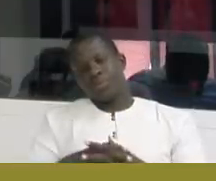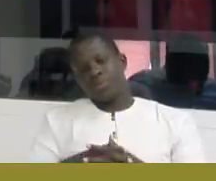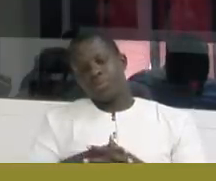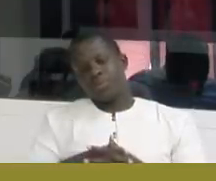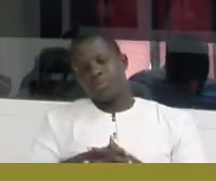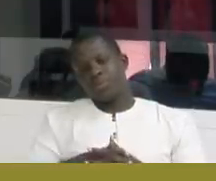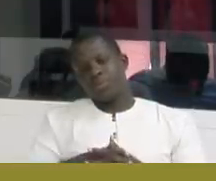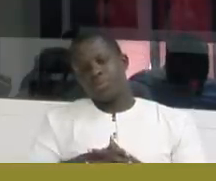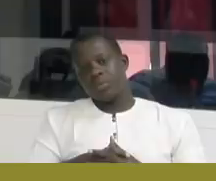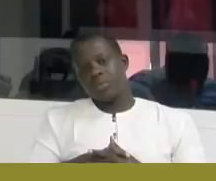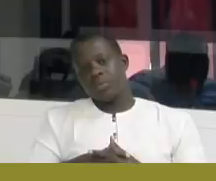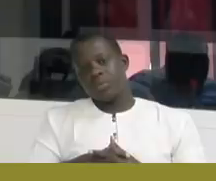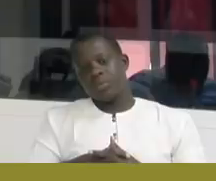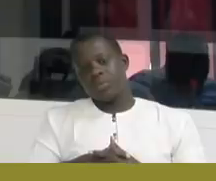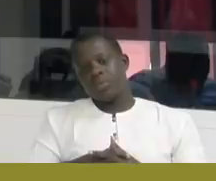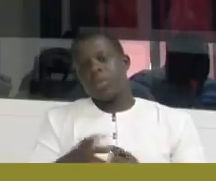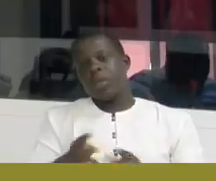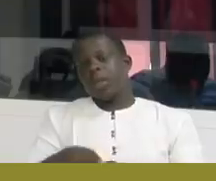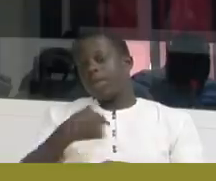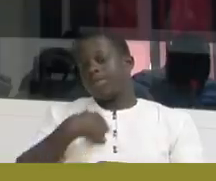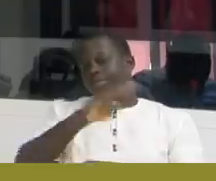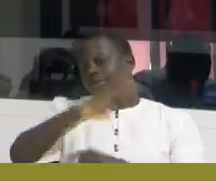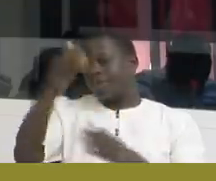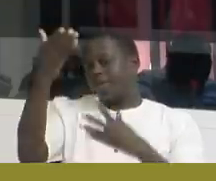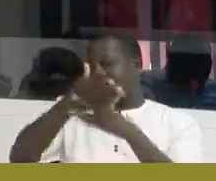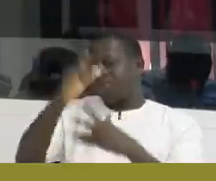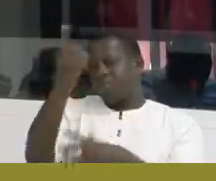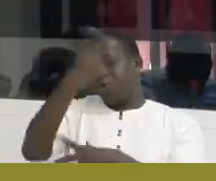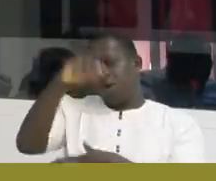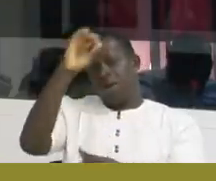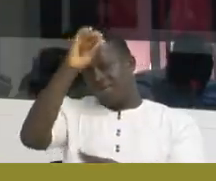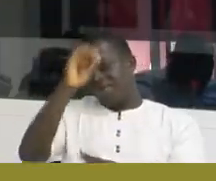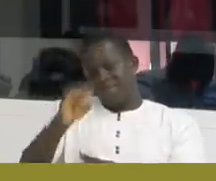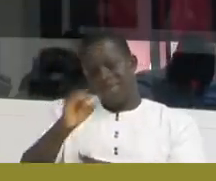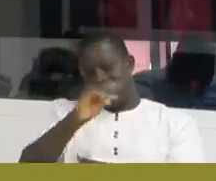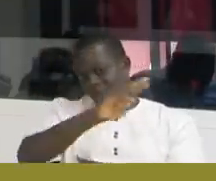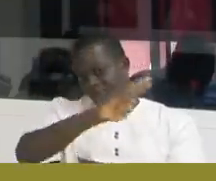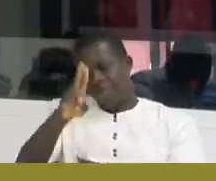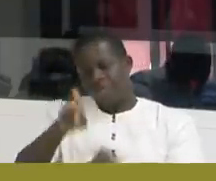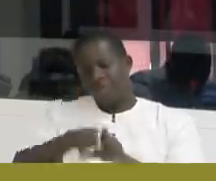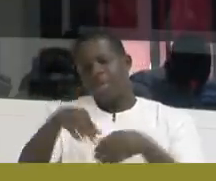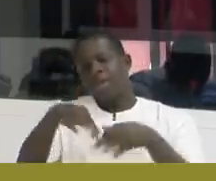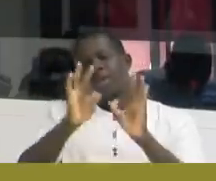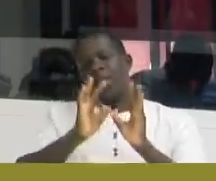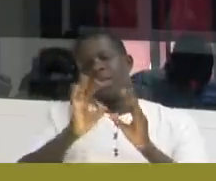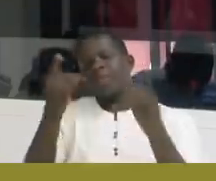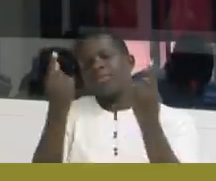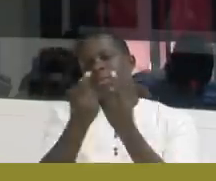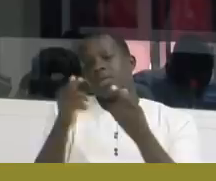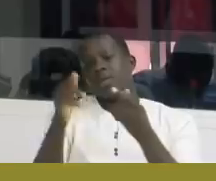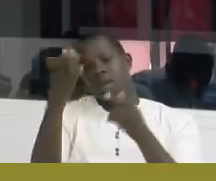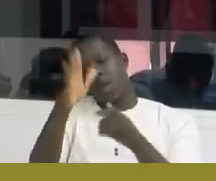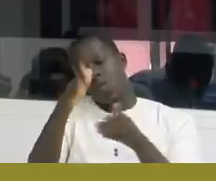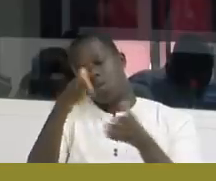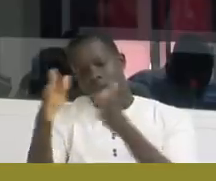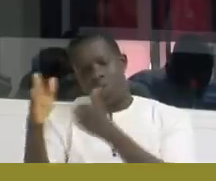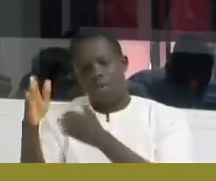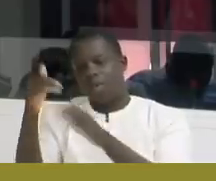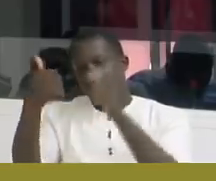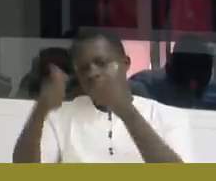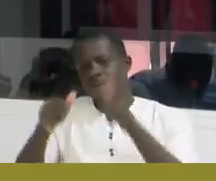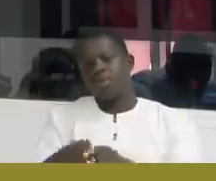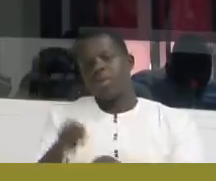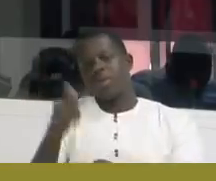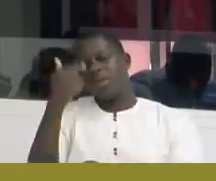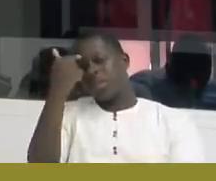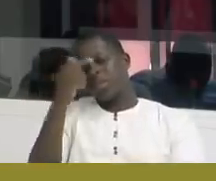I didn't believe him 100%. I was taking things as they go. Wasn't it prudent that you did so, that